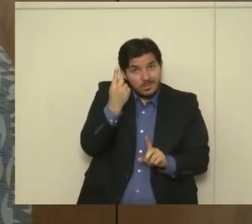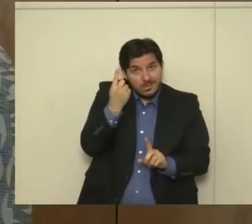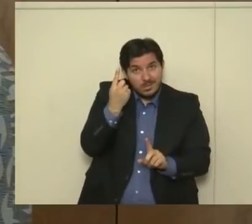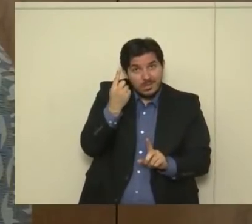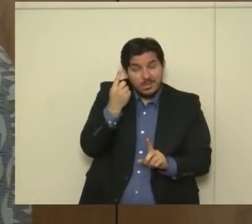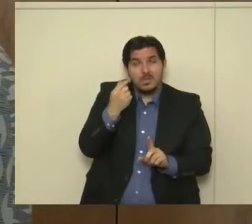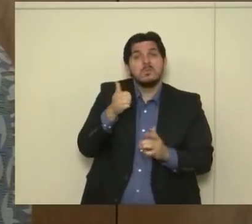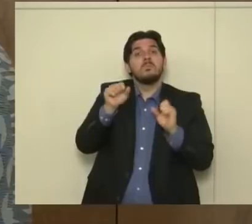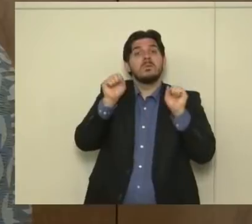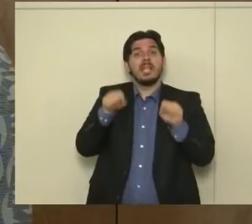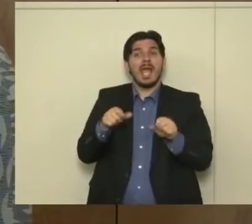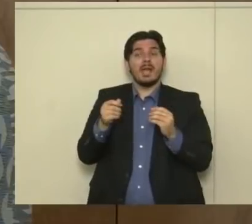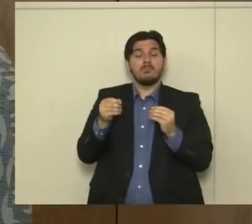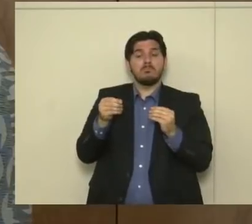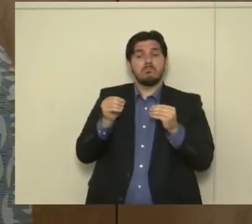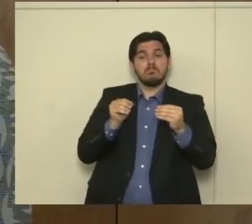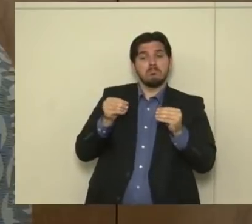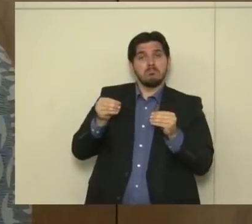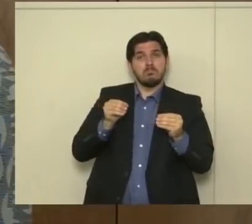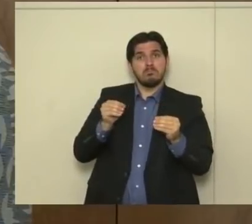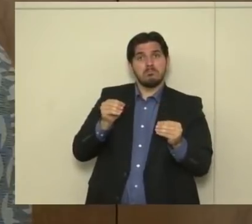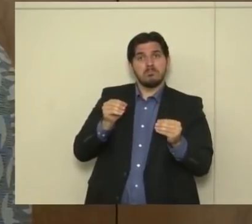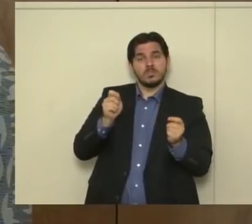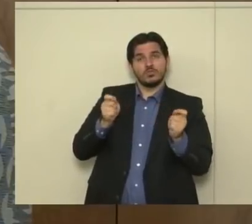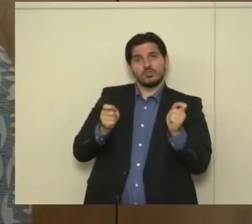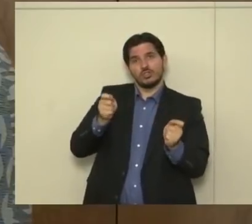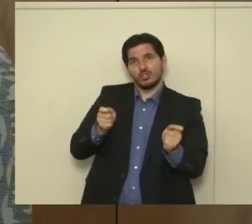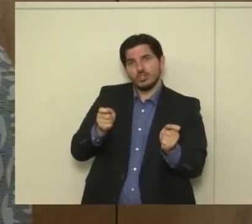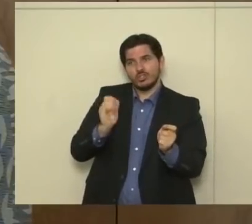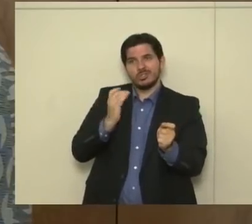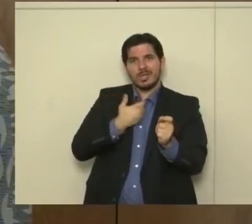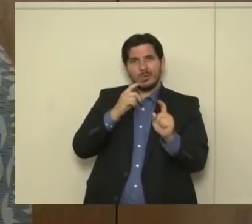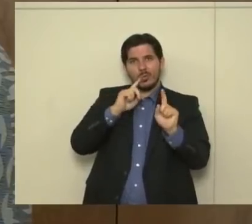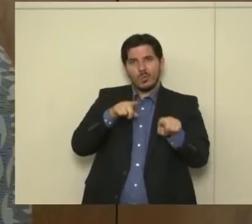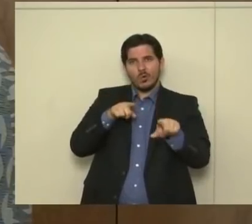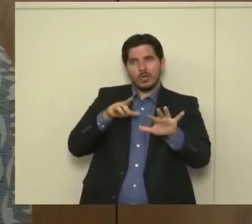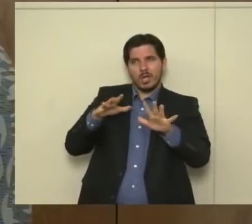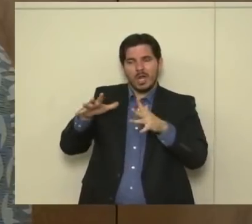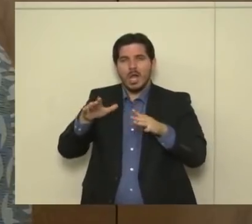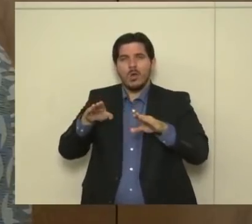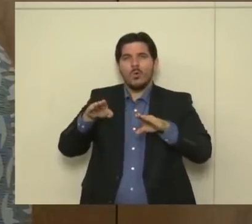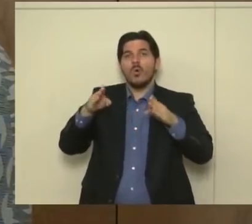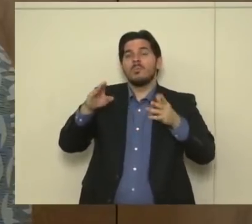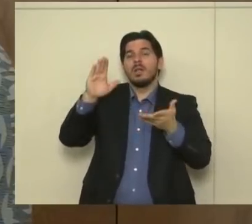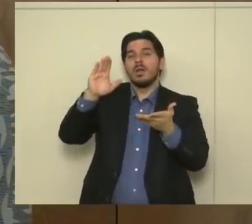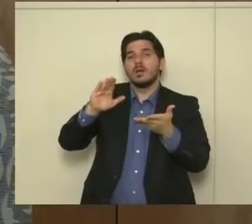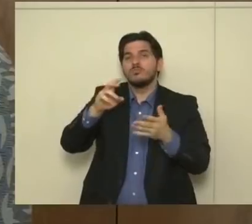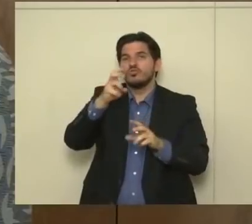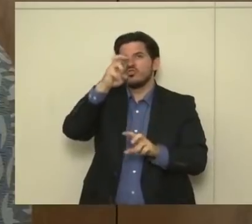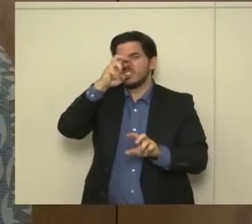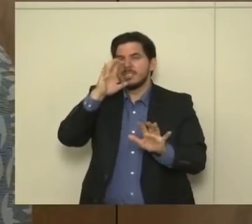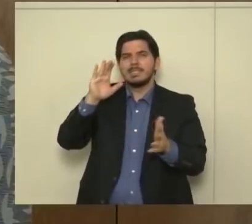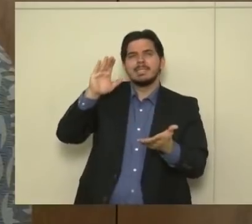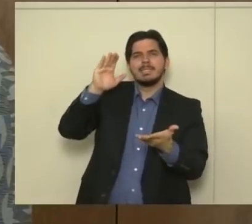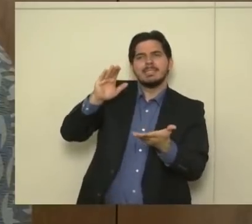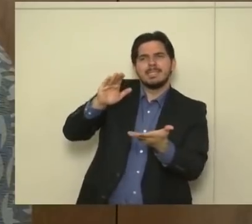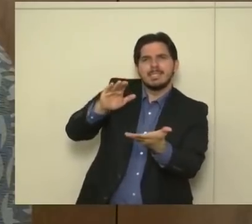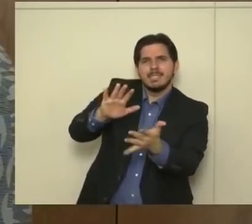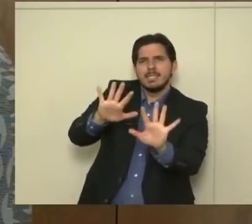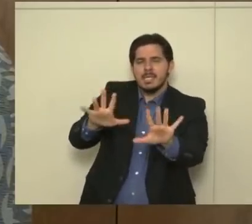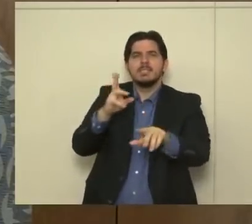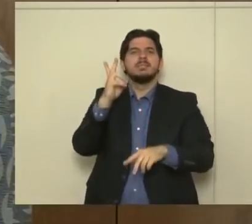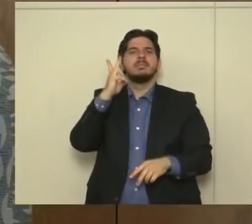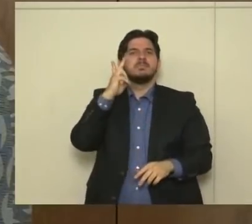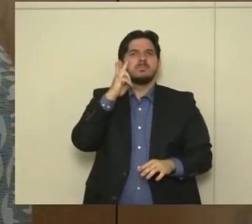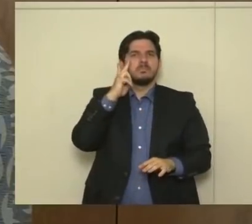the quarantine order. And again, I hope that there may be some other things that